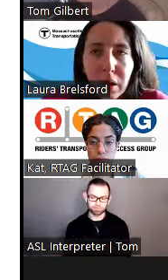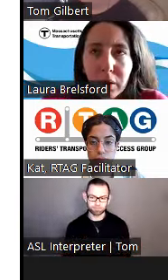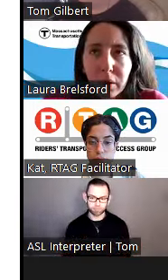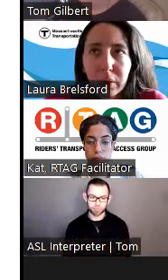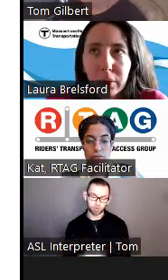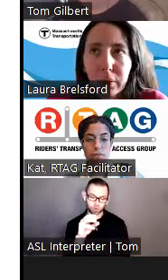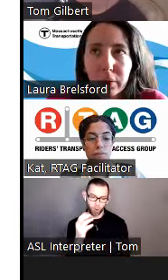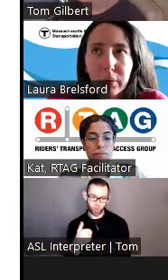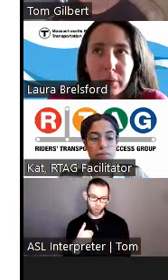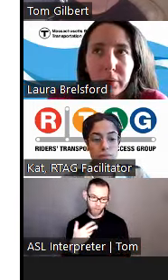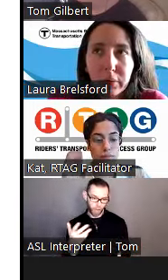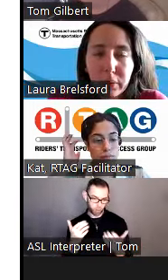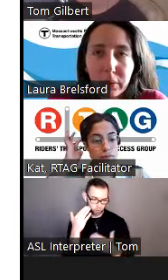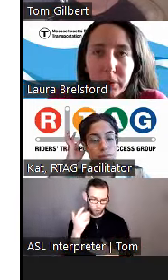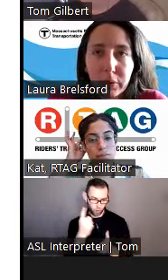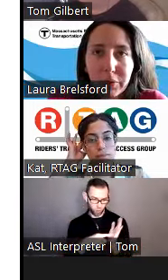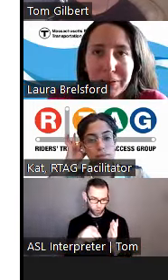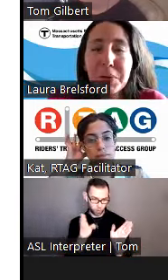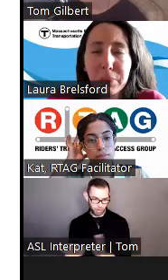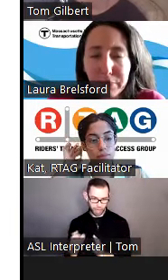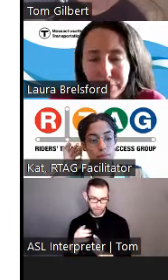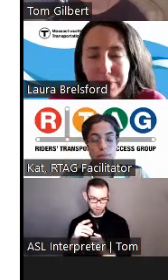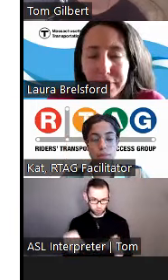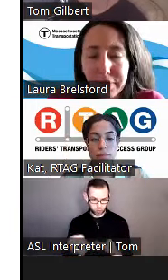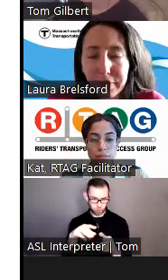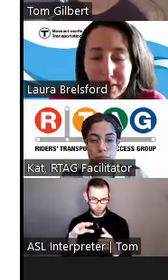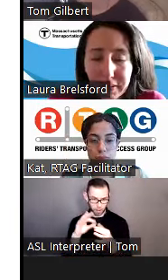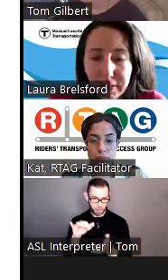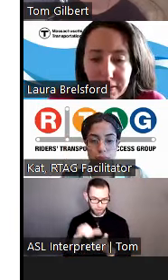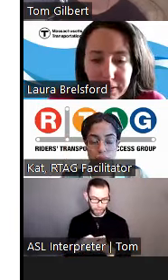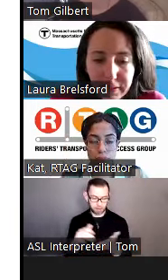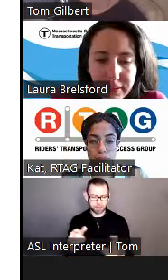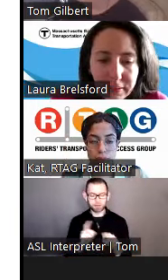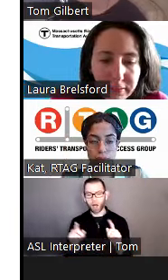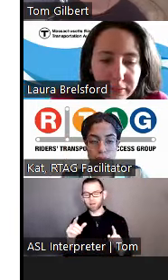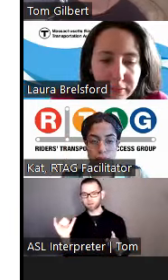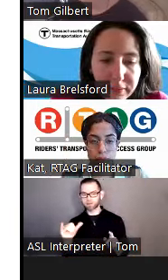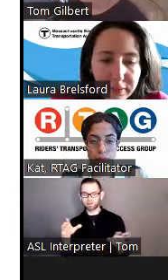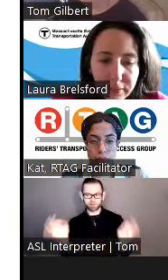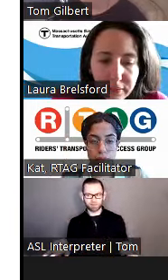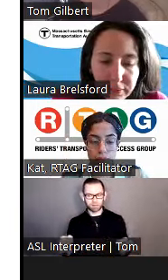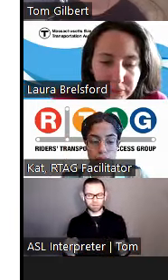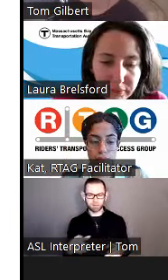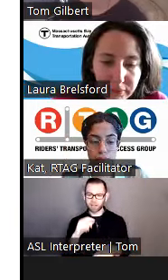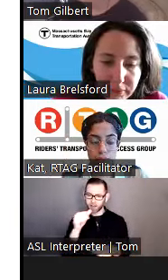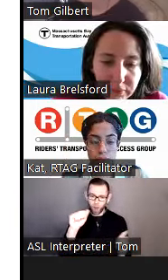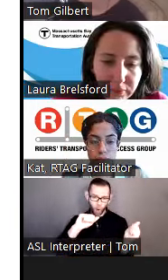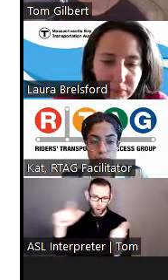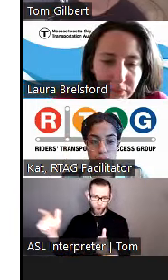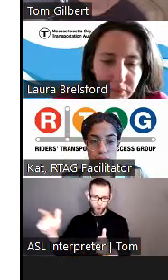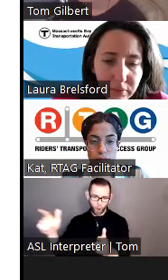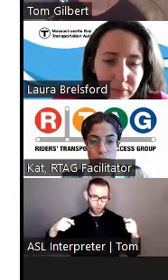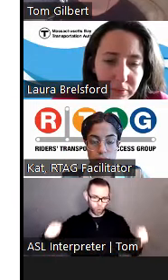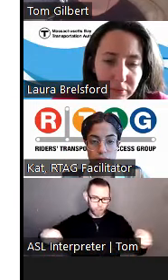So I'd like to know what are you all going to do about that? But definitely, I mean, not every wheelchair is a small